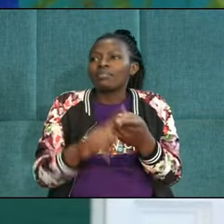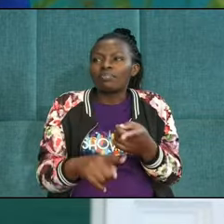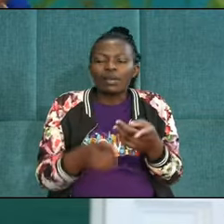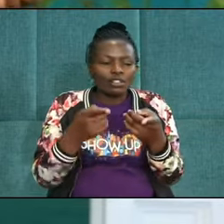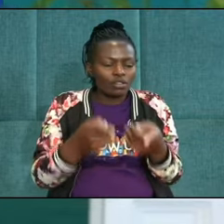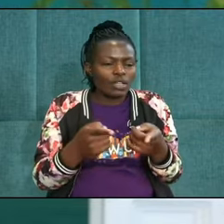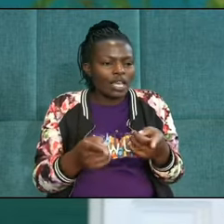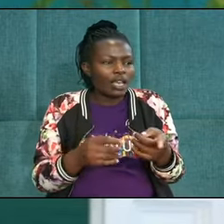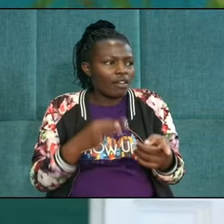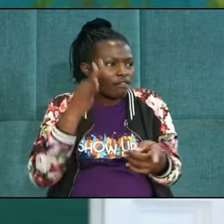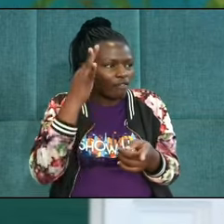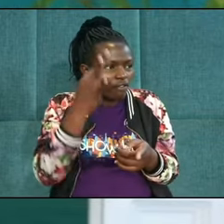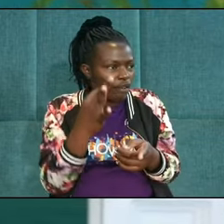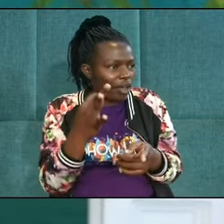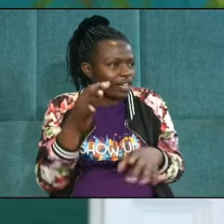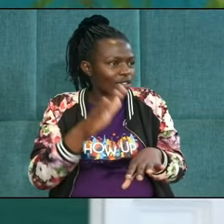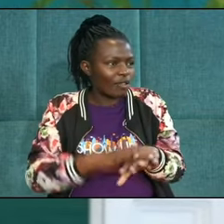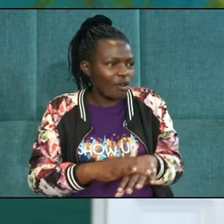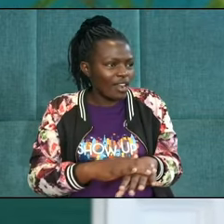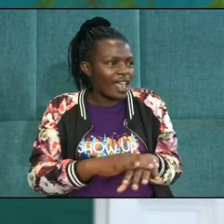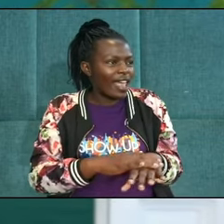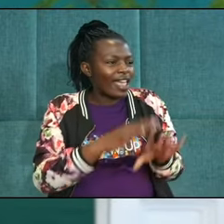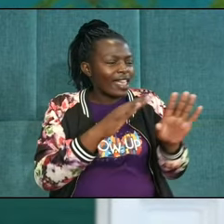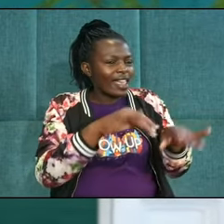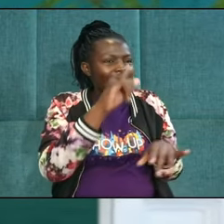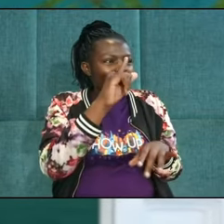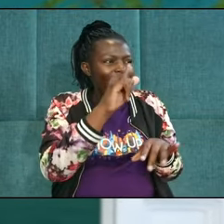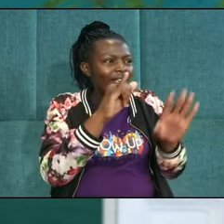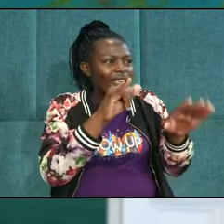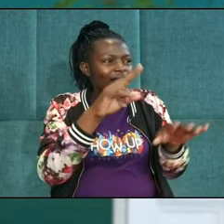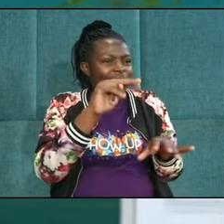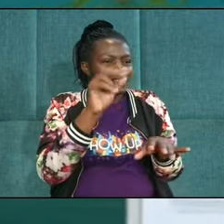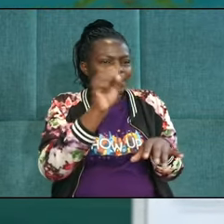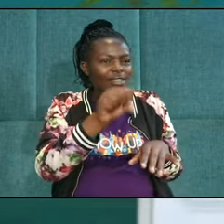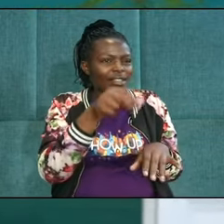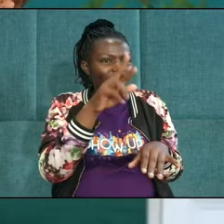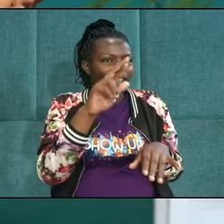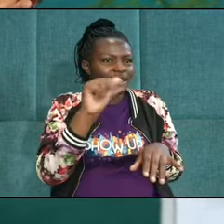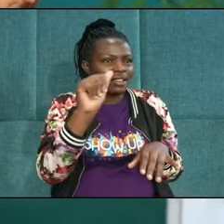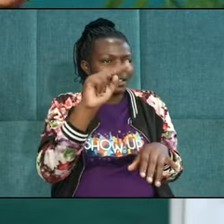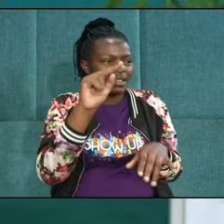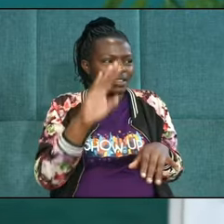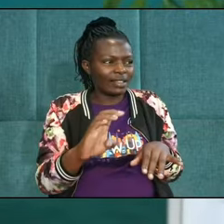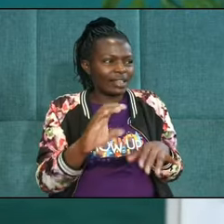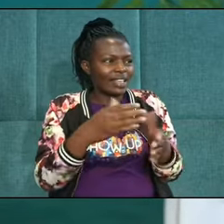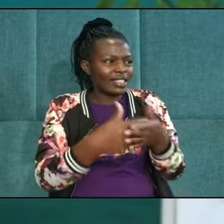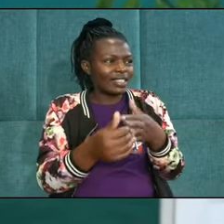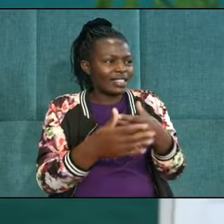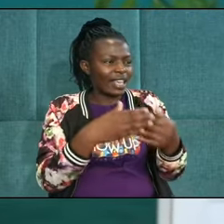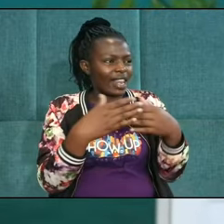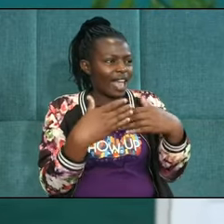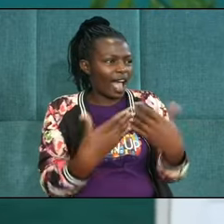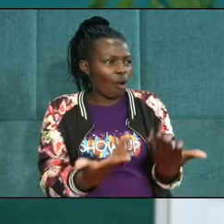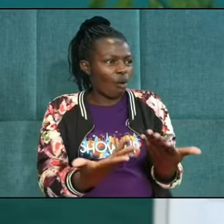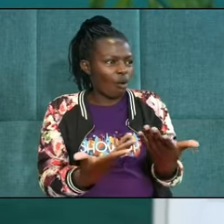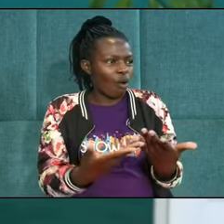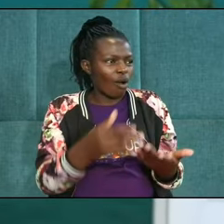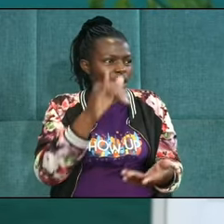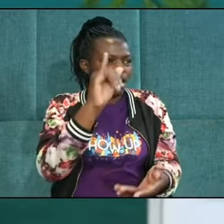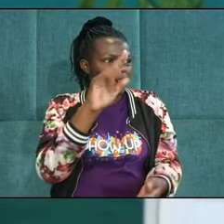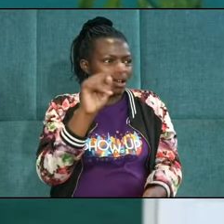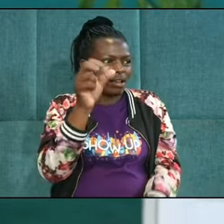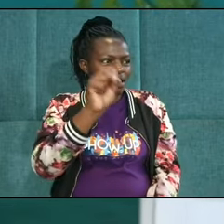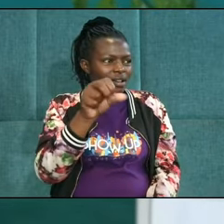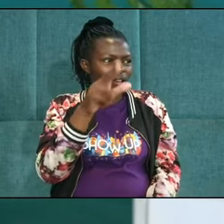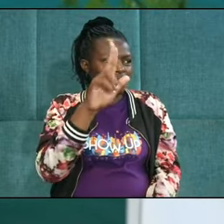will be on two. But let's begin with insurance company. If you own a car, if you are a business